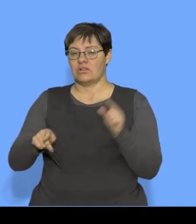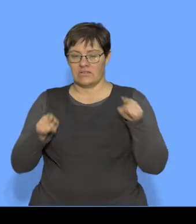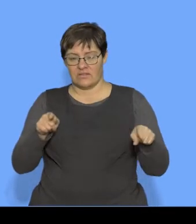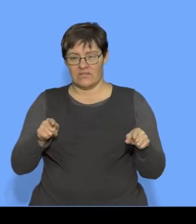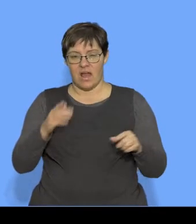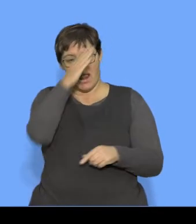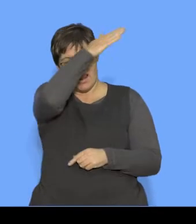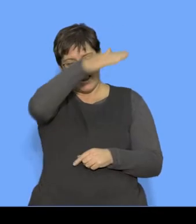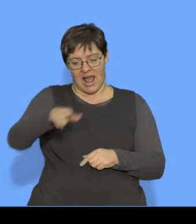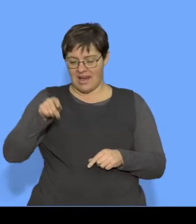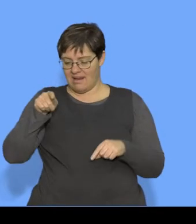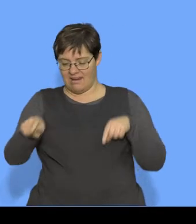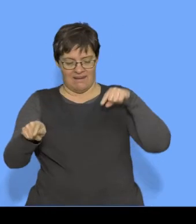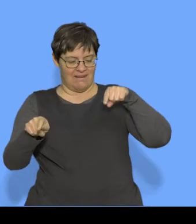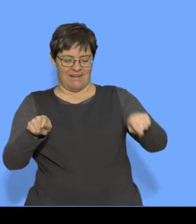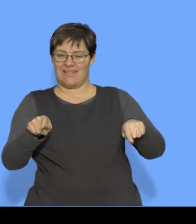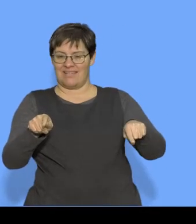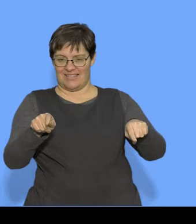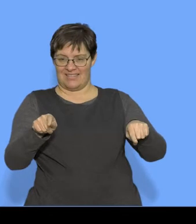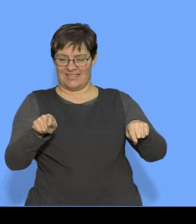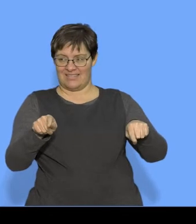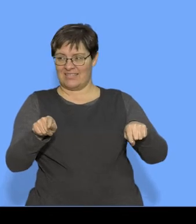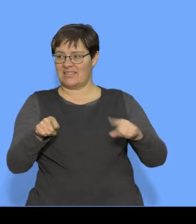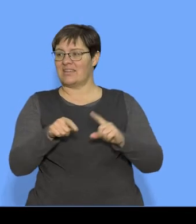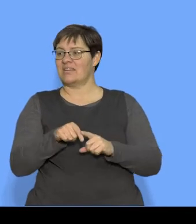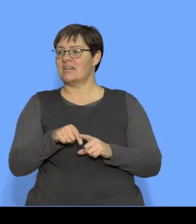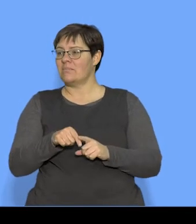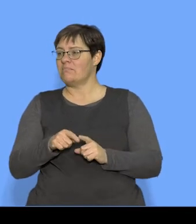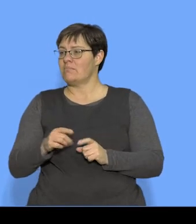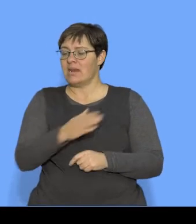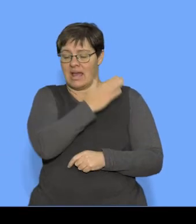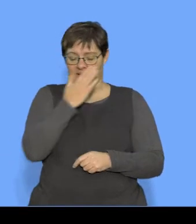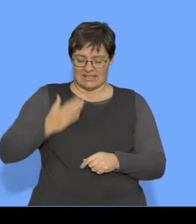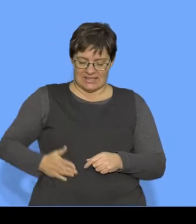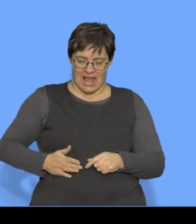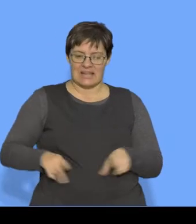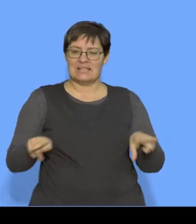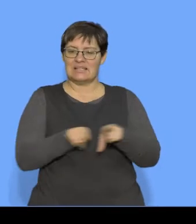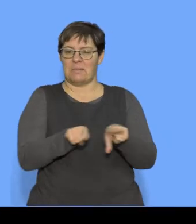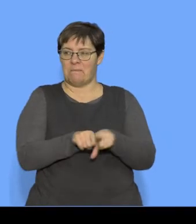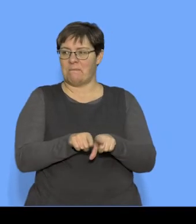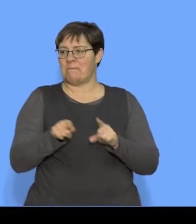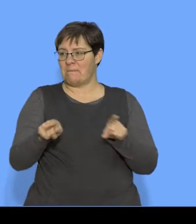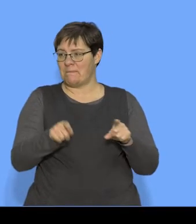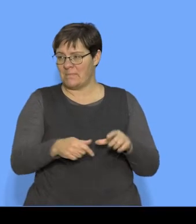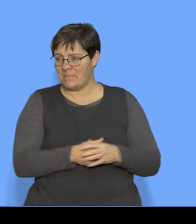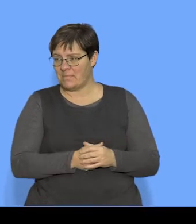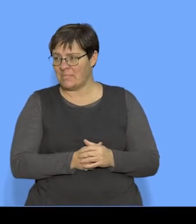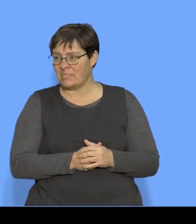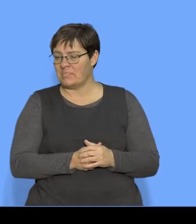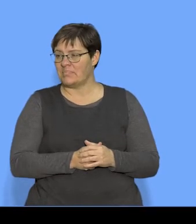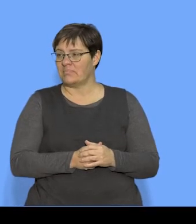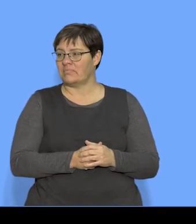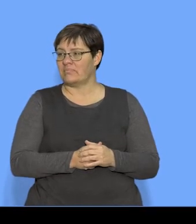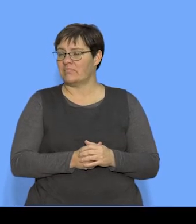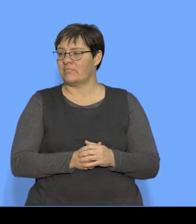on a straight line. I know that this is a common side, right? And then also the last thing that